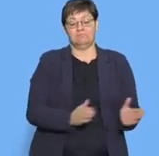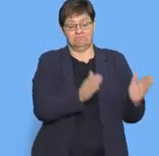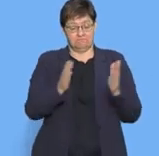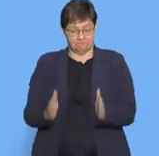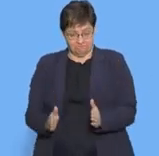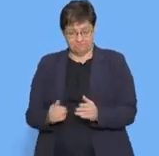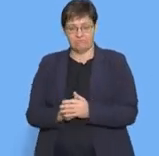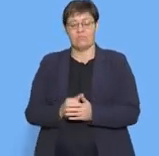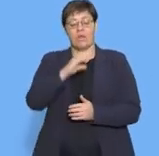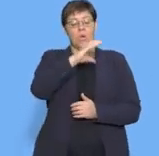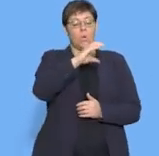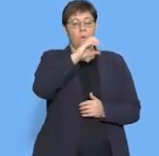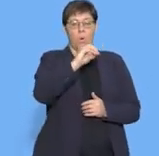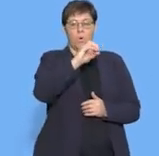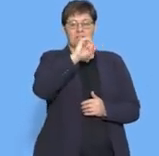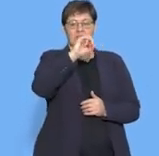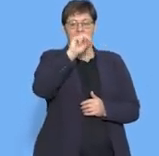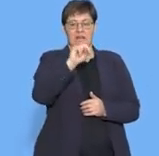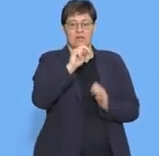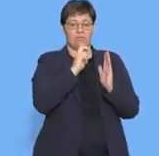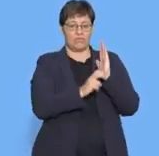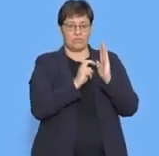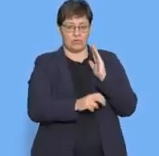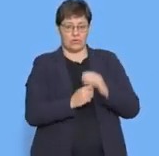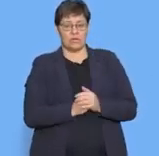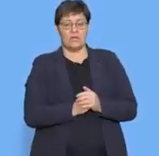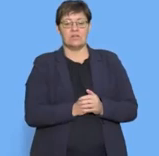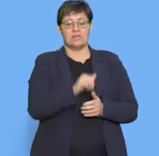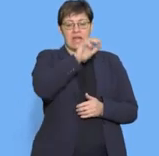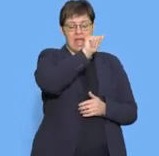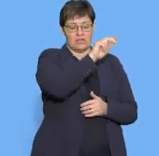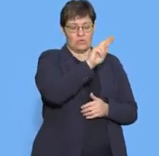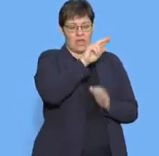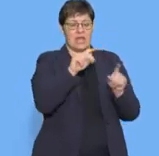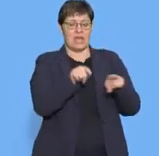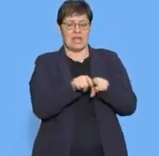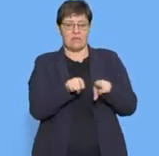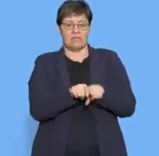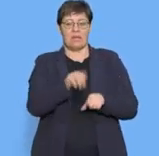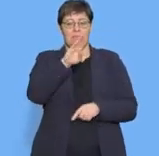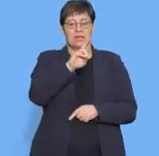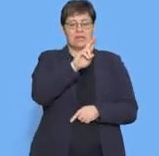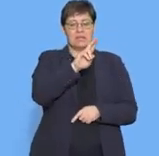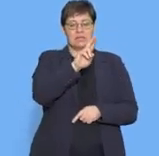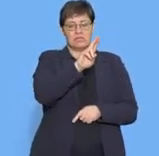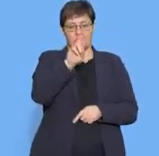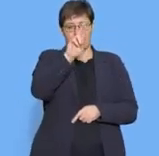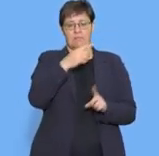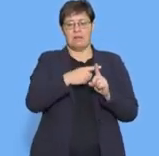Okay, so what is the cosine rule? Remember, a squared plus b squared minus 2bc cos